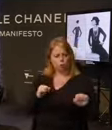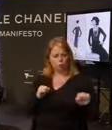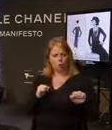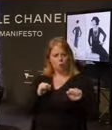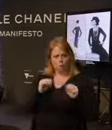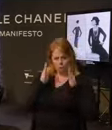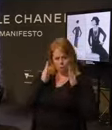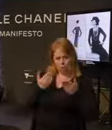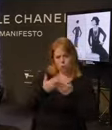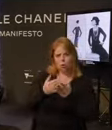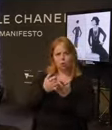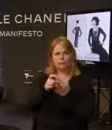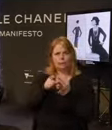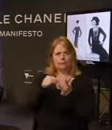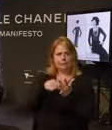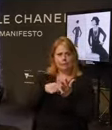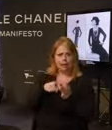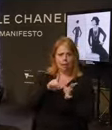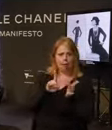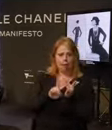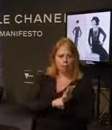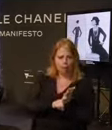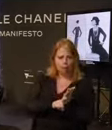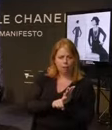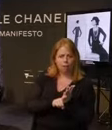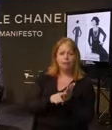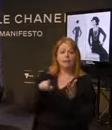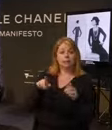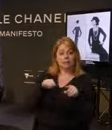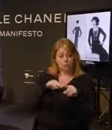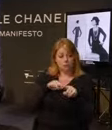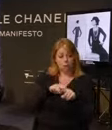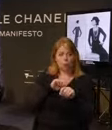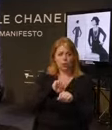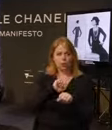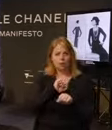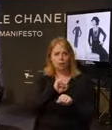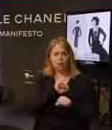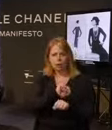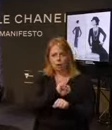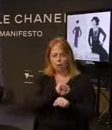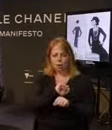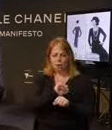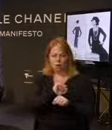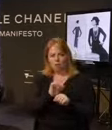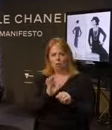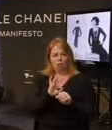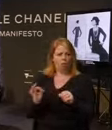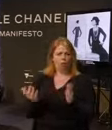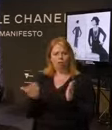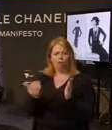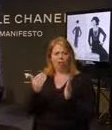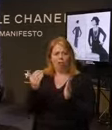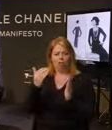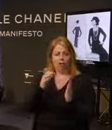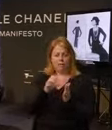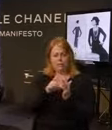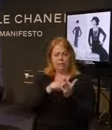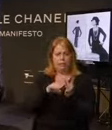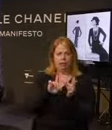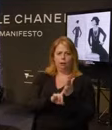her kind of, it's still adhering to her lack of superfluous detail. So the details are